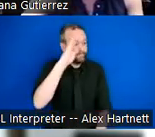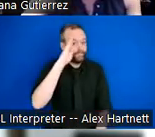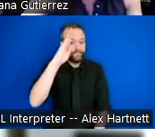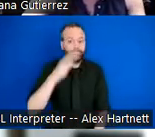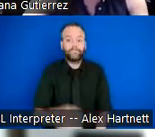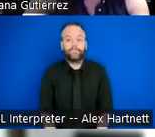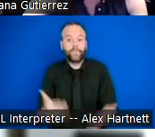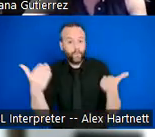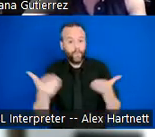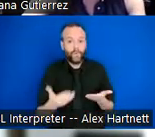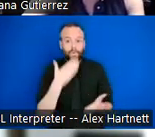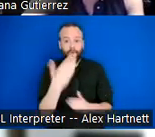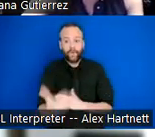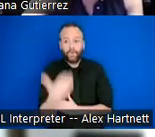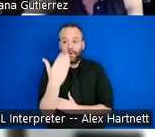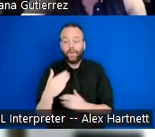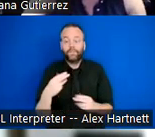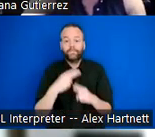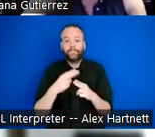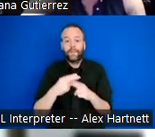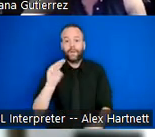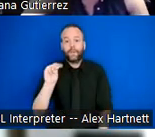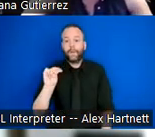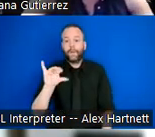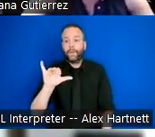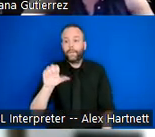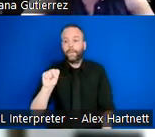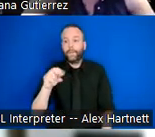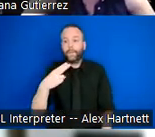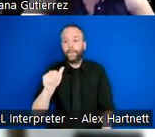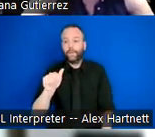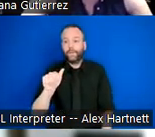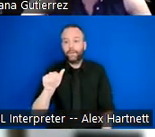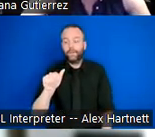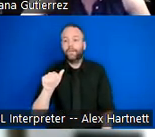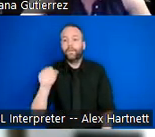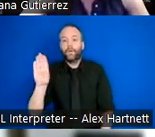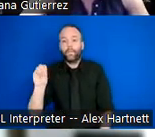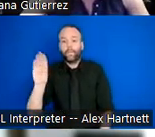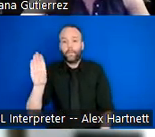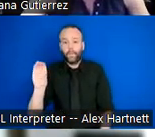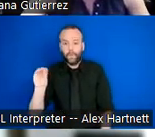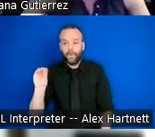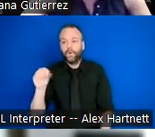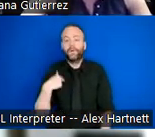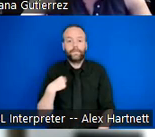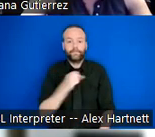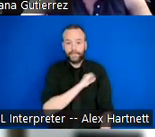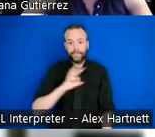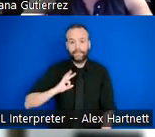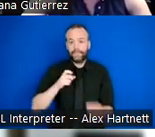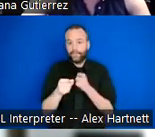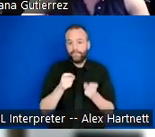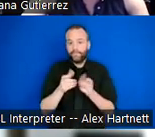morning, everyone. Maisha Bobo. I am a Staff Development Officer with Riverside University Health System Behavioral Health in the Prevention and